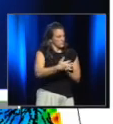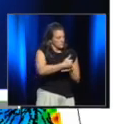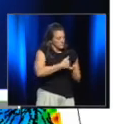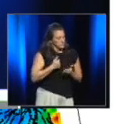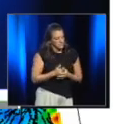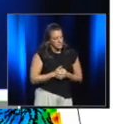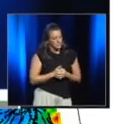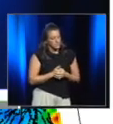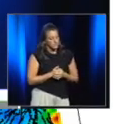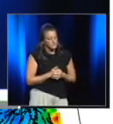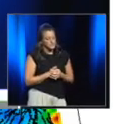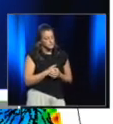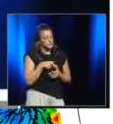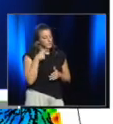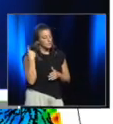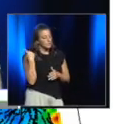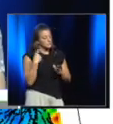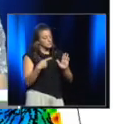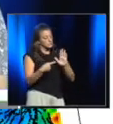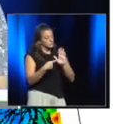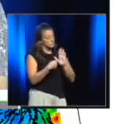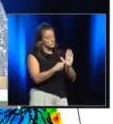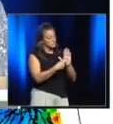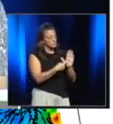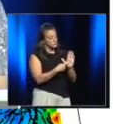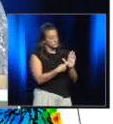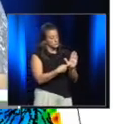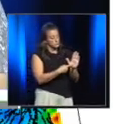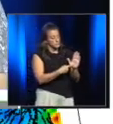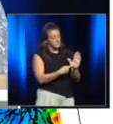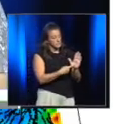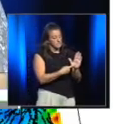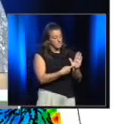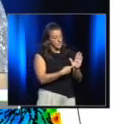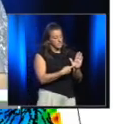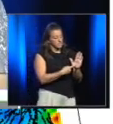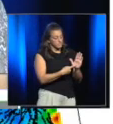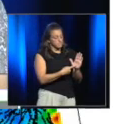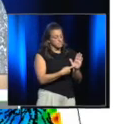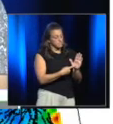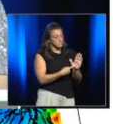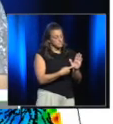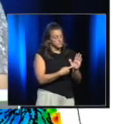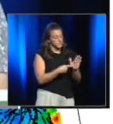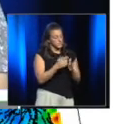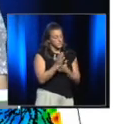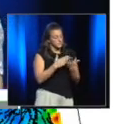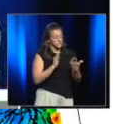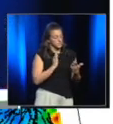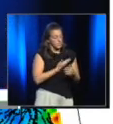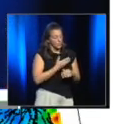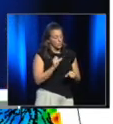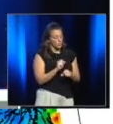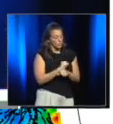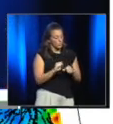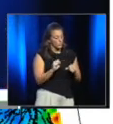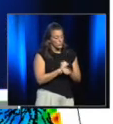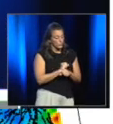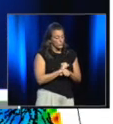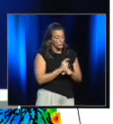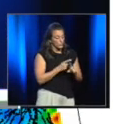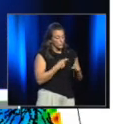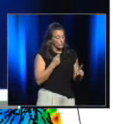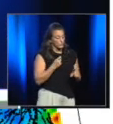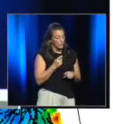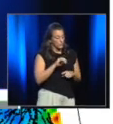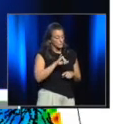early representation of the some of the work that we did. This is from Jean-Benoit Charasson.